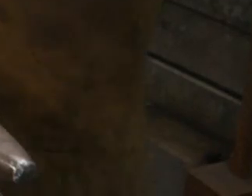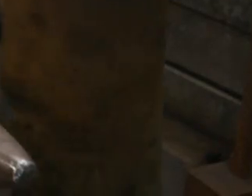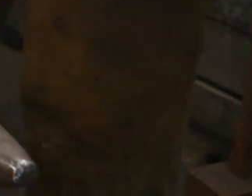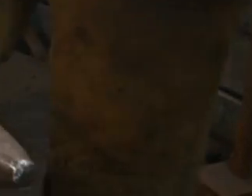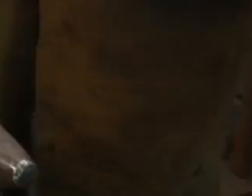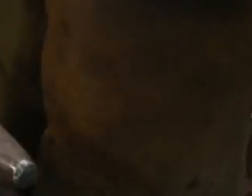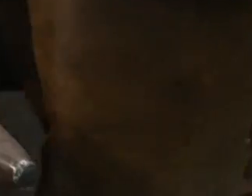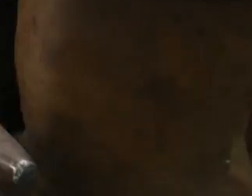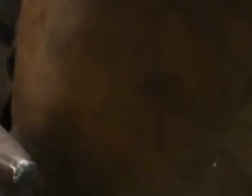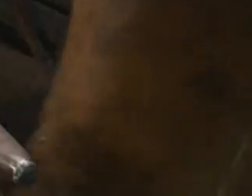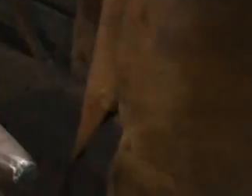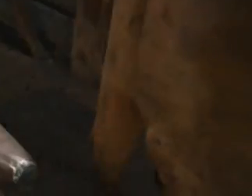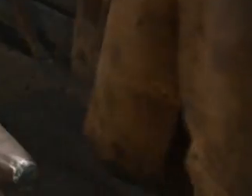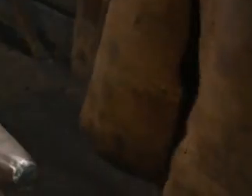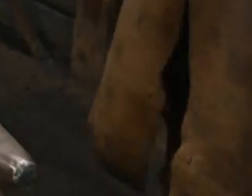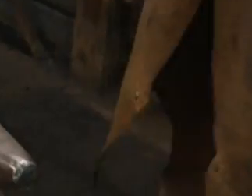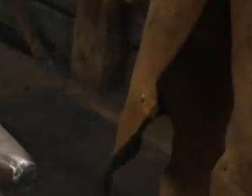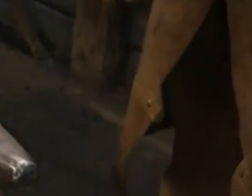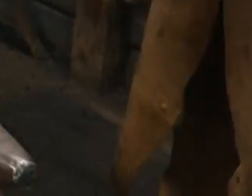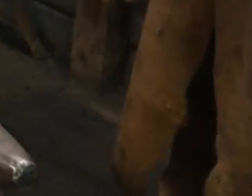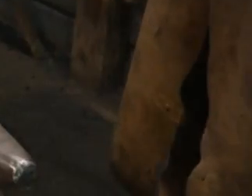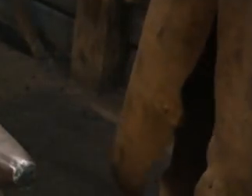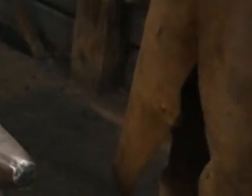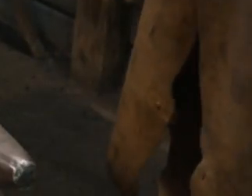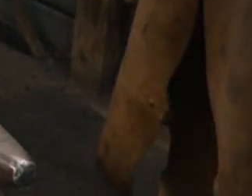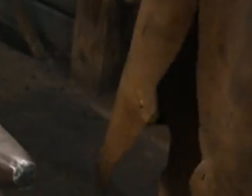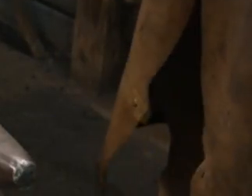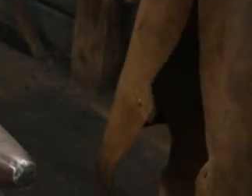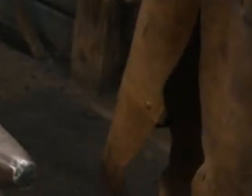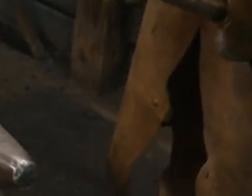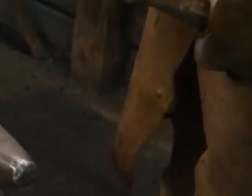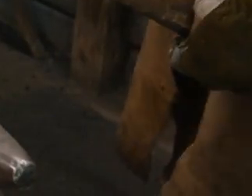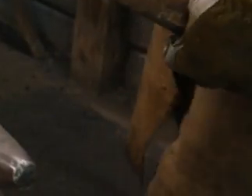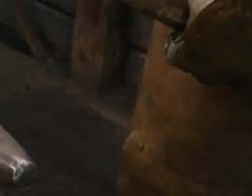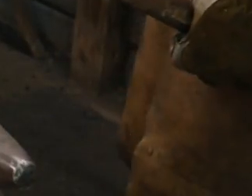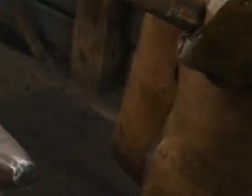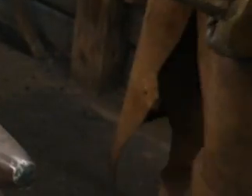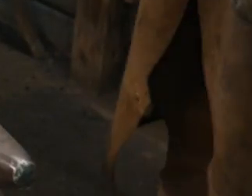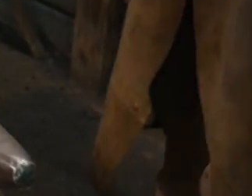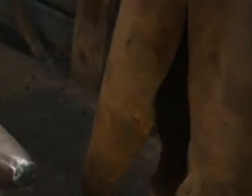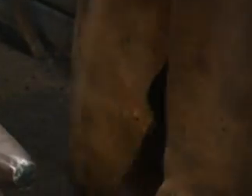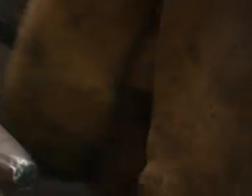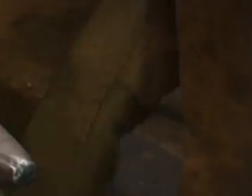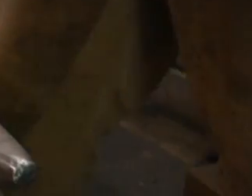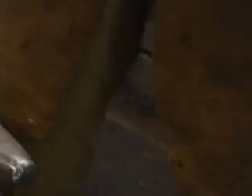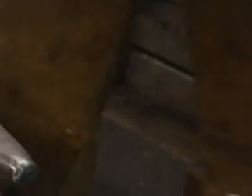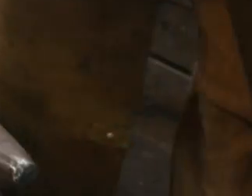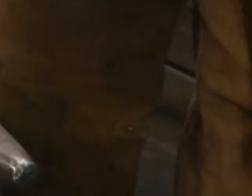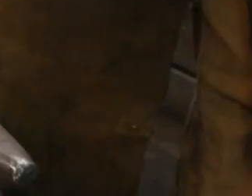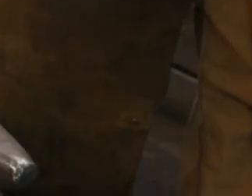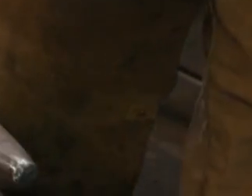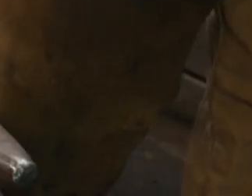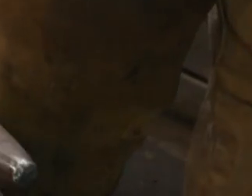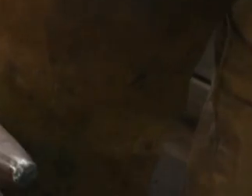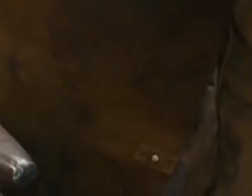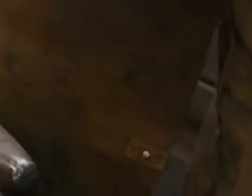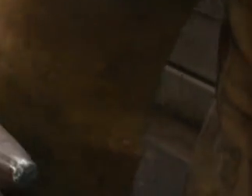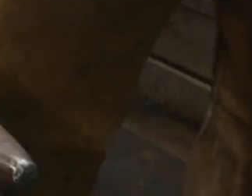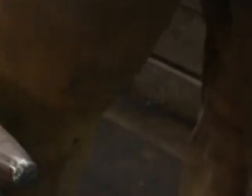I think we got a pretty astute audience. I think so. Yeah, so there we go. So we got that pretty well.